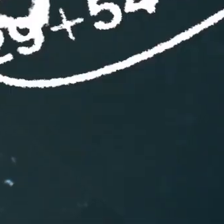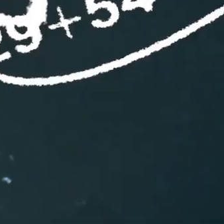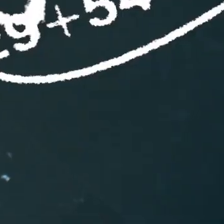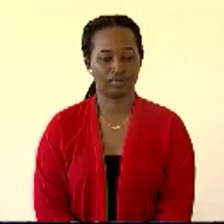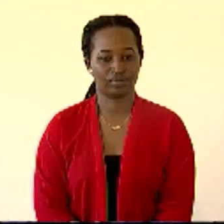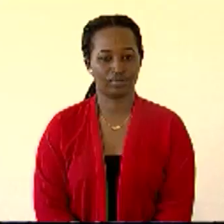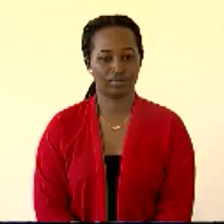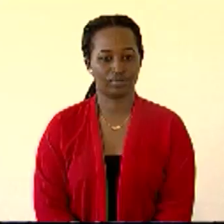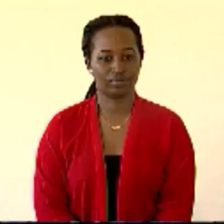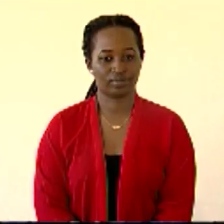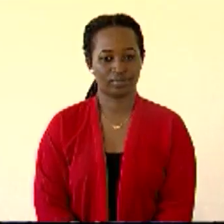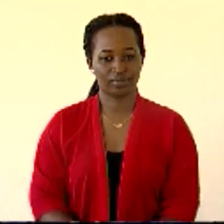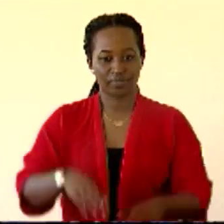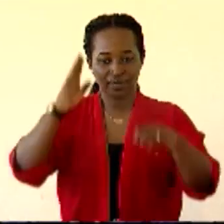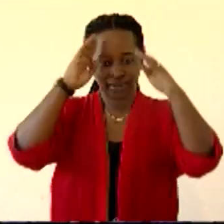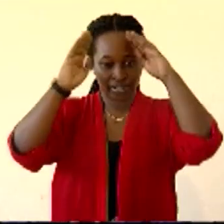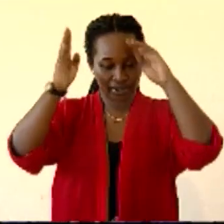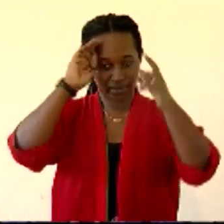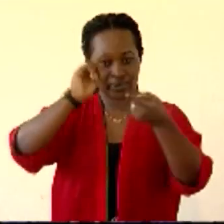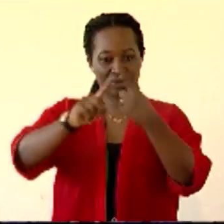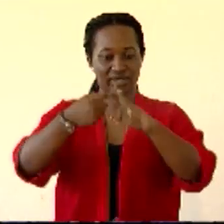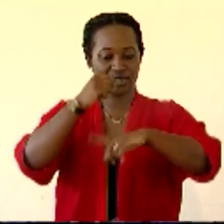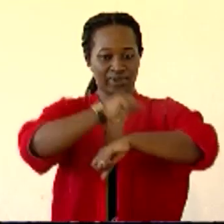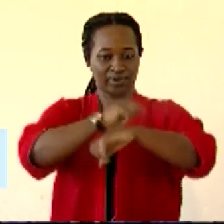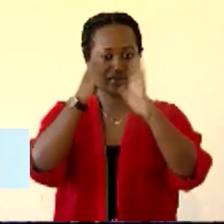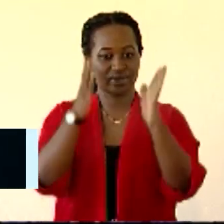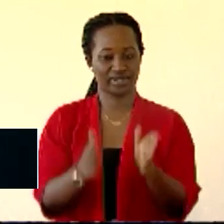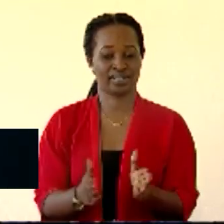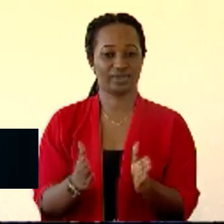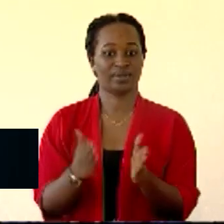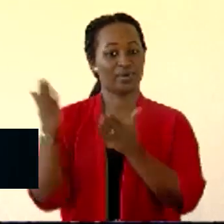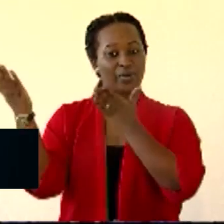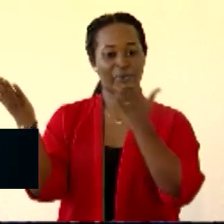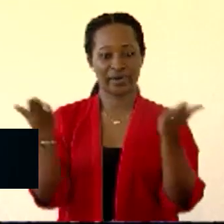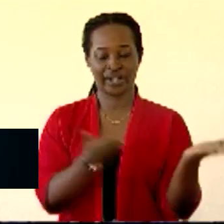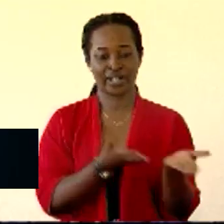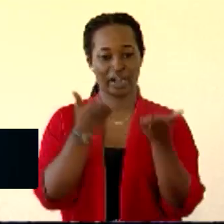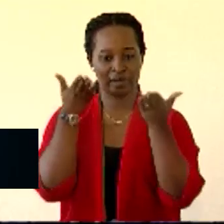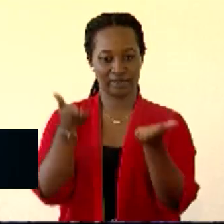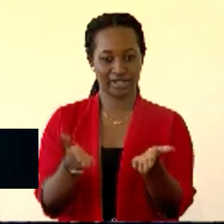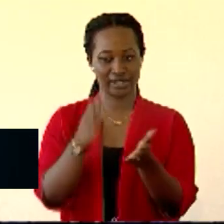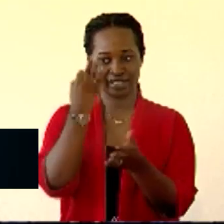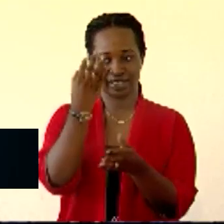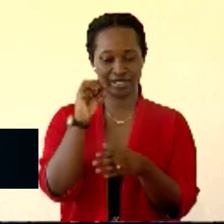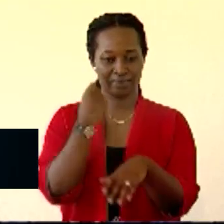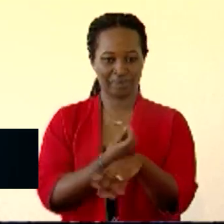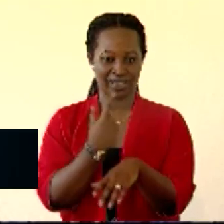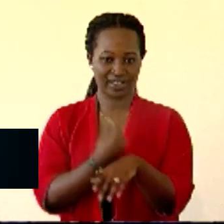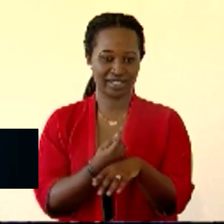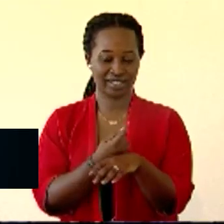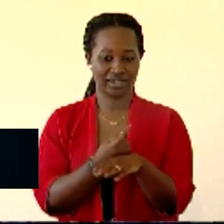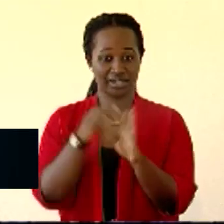Board. Hello, dear students. Once again, welcome to this 30-minute session